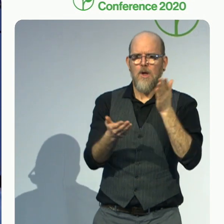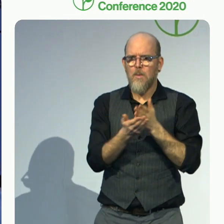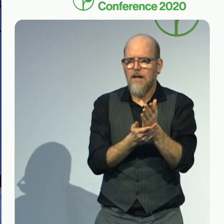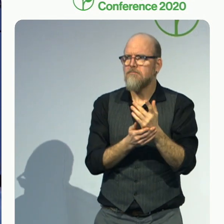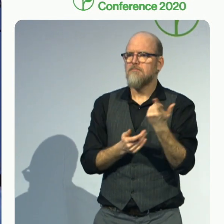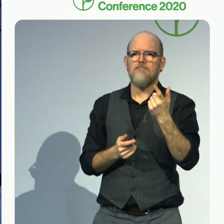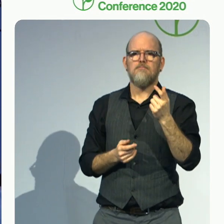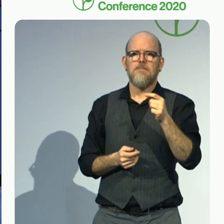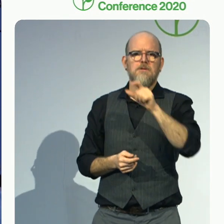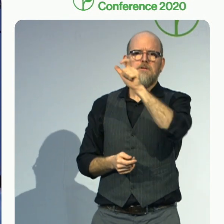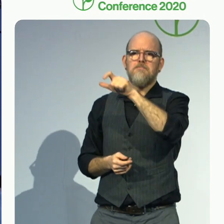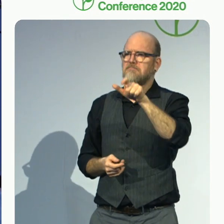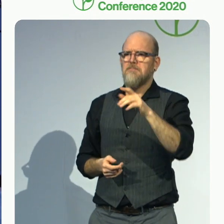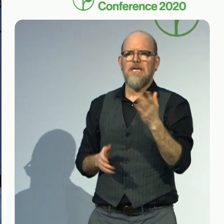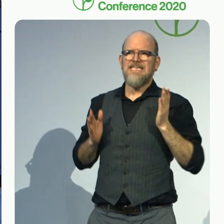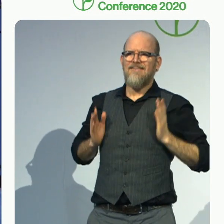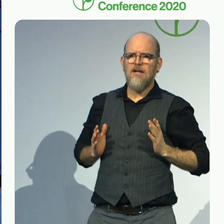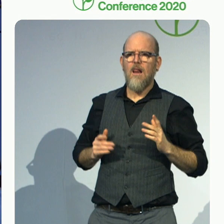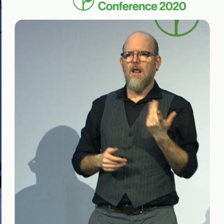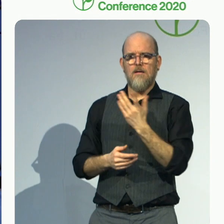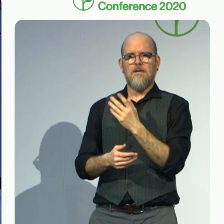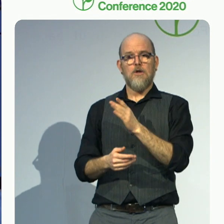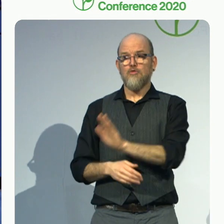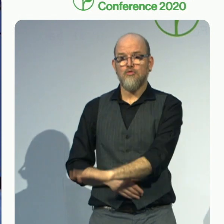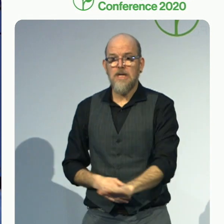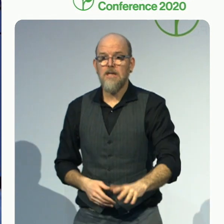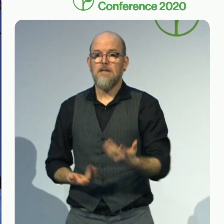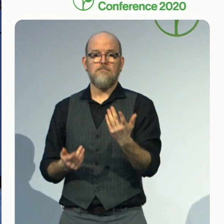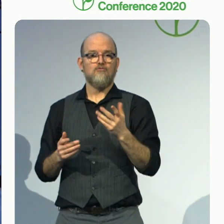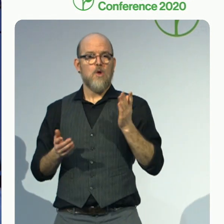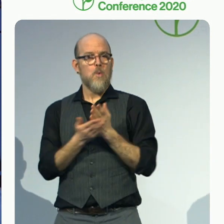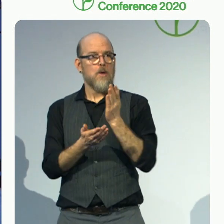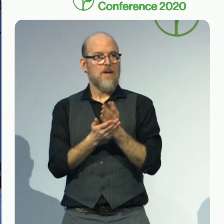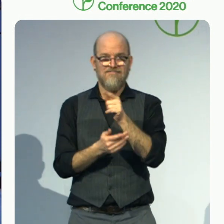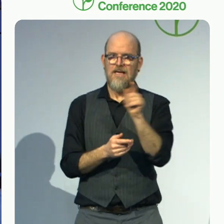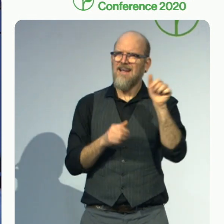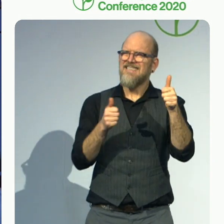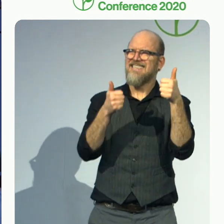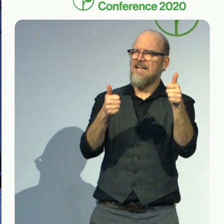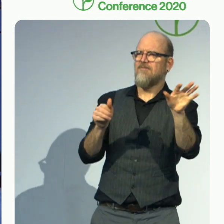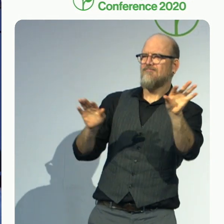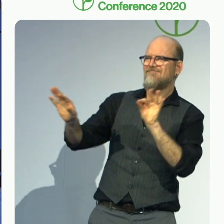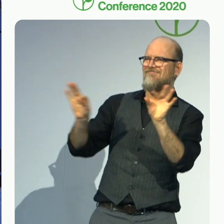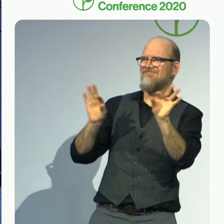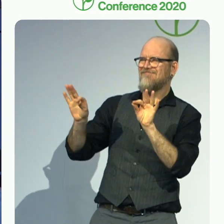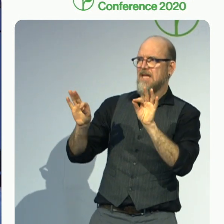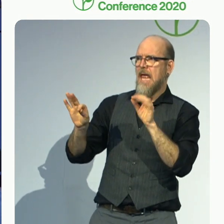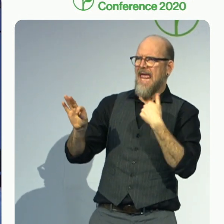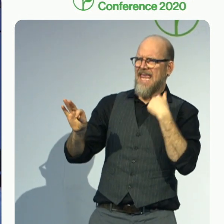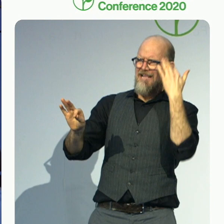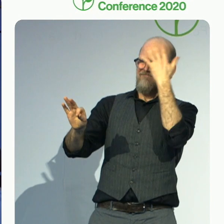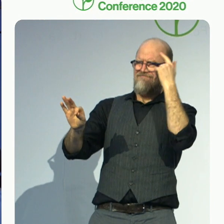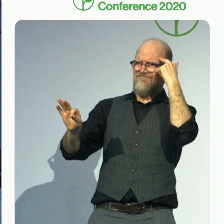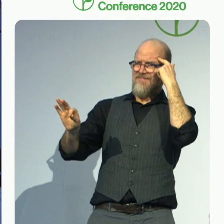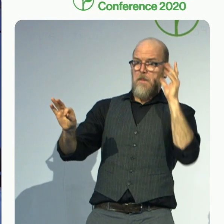right to choose. Does that mean that children or their parents have a right to exclude their children from regular schools and stick to